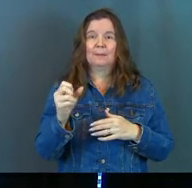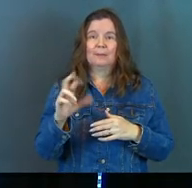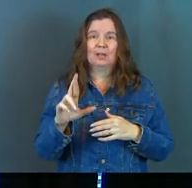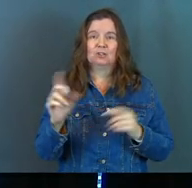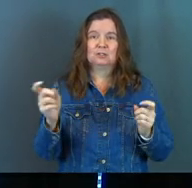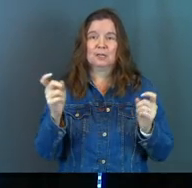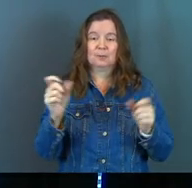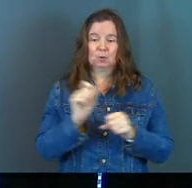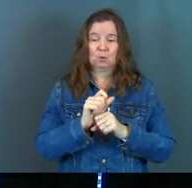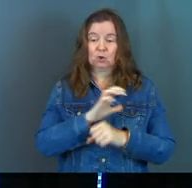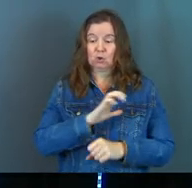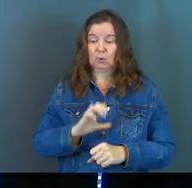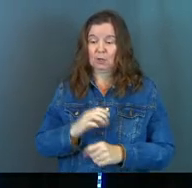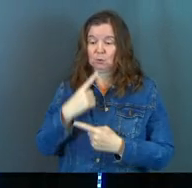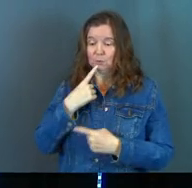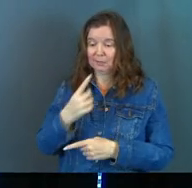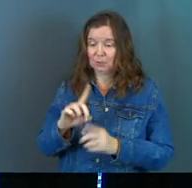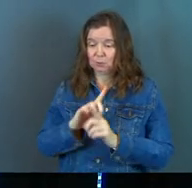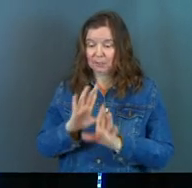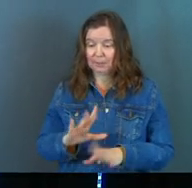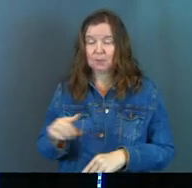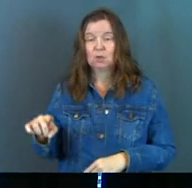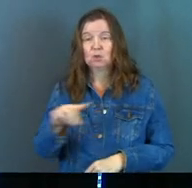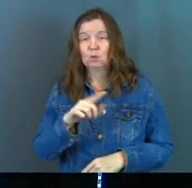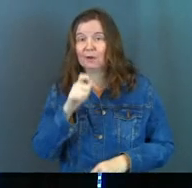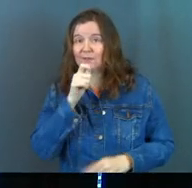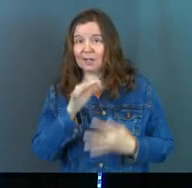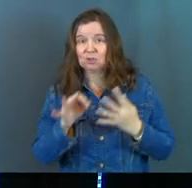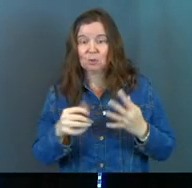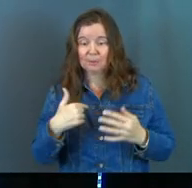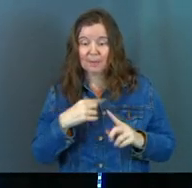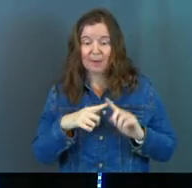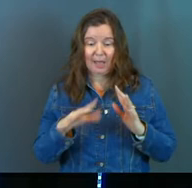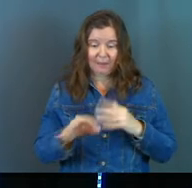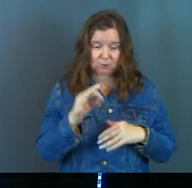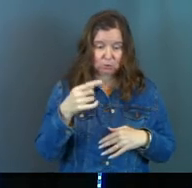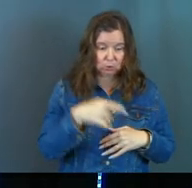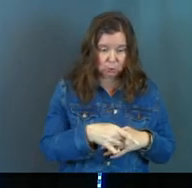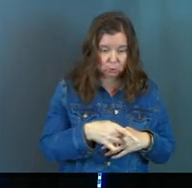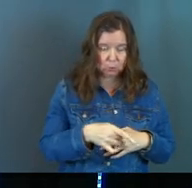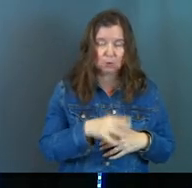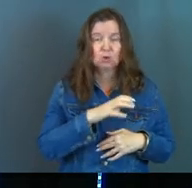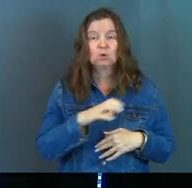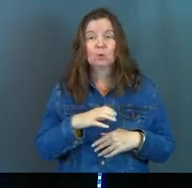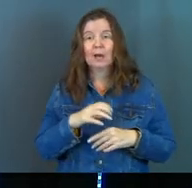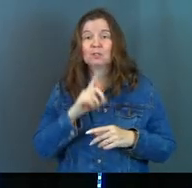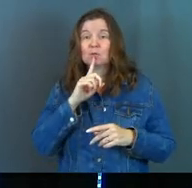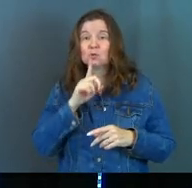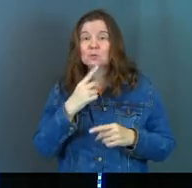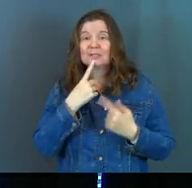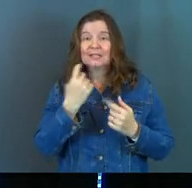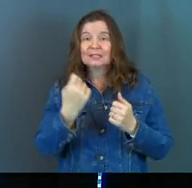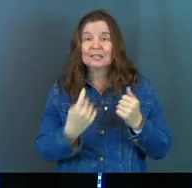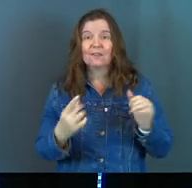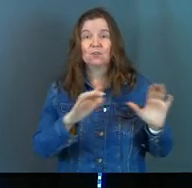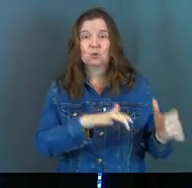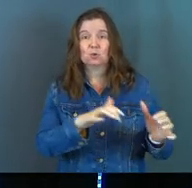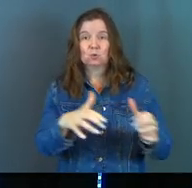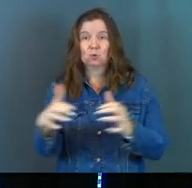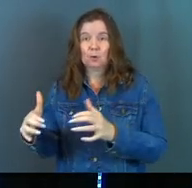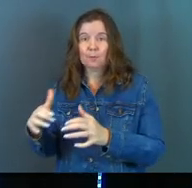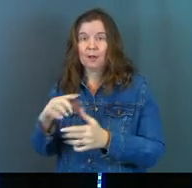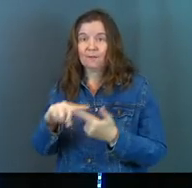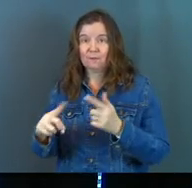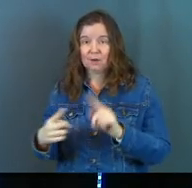Christ, who said to his disciples, ye have not chosen me, but I have chosen you. Christ can truly say to every group of